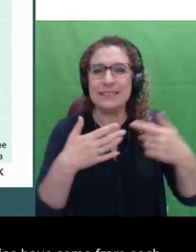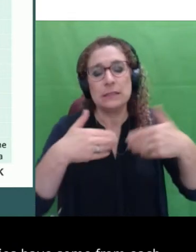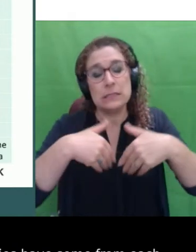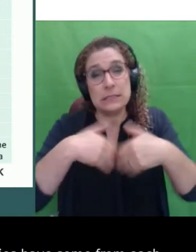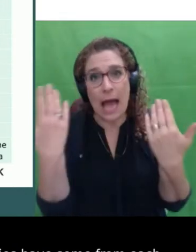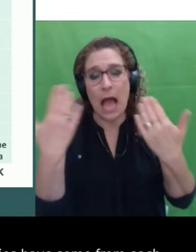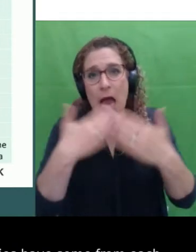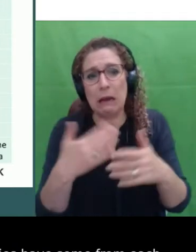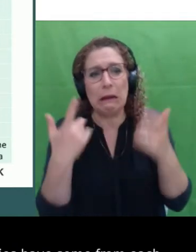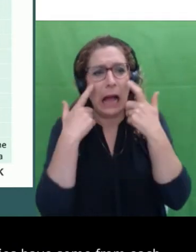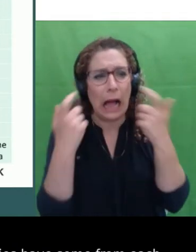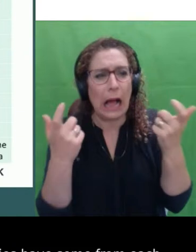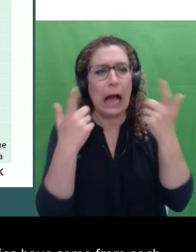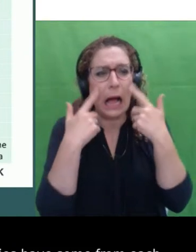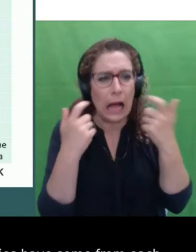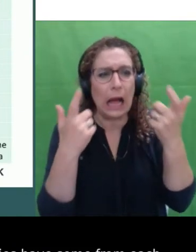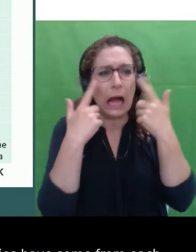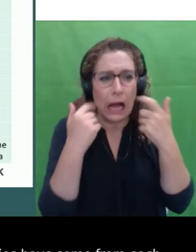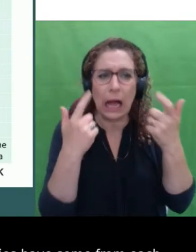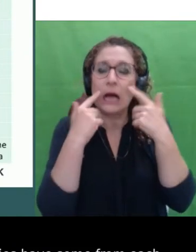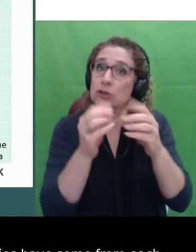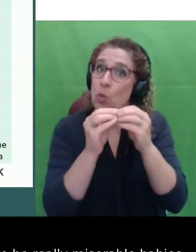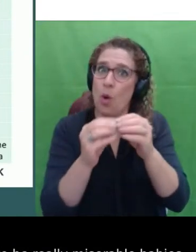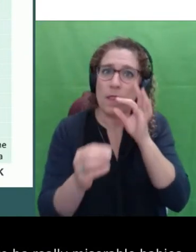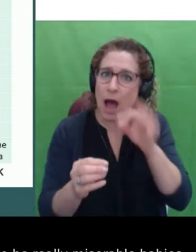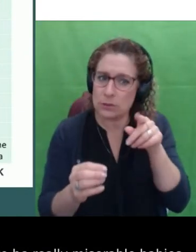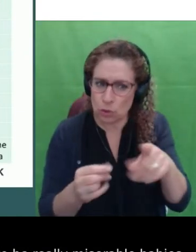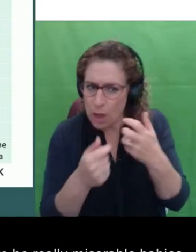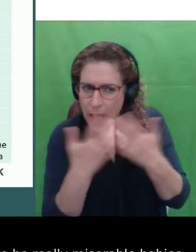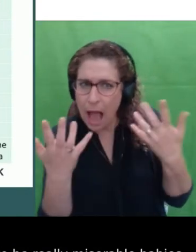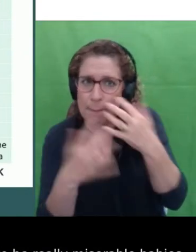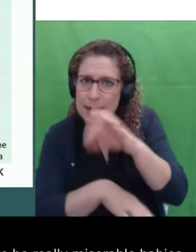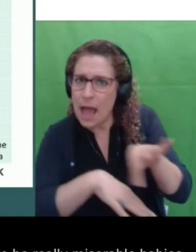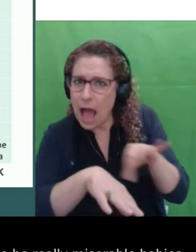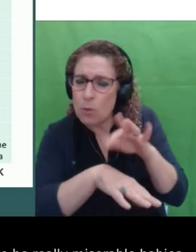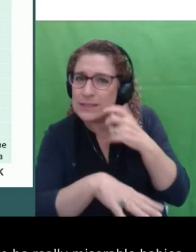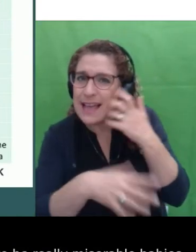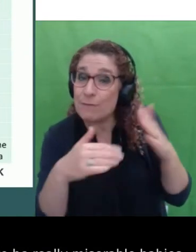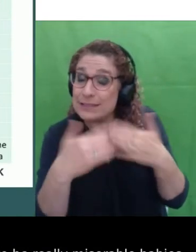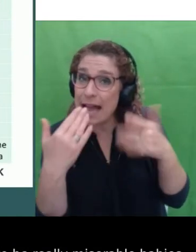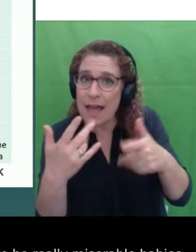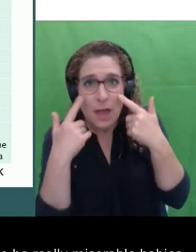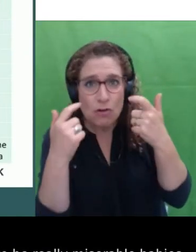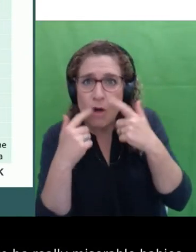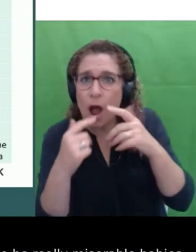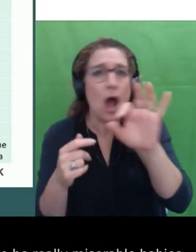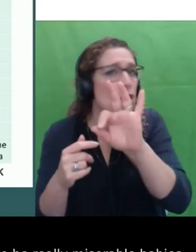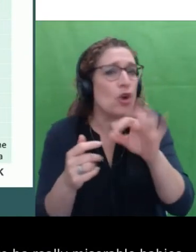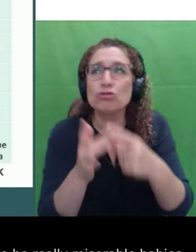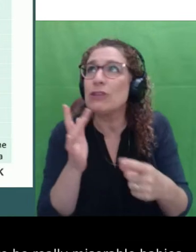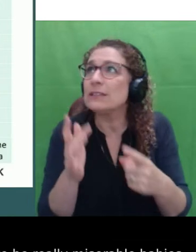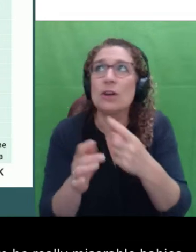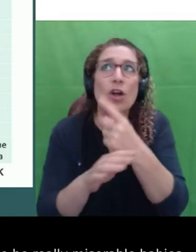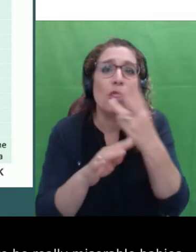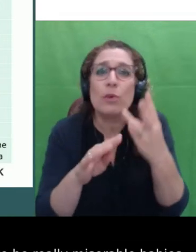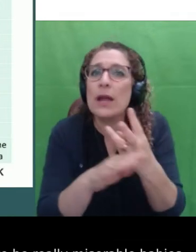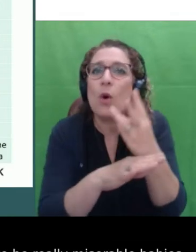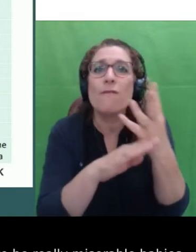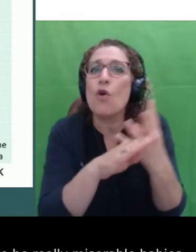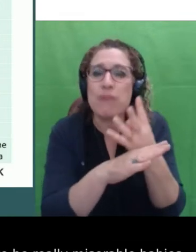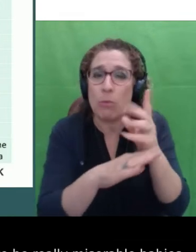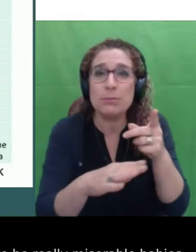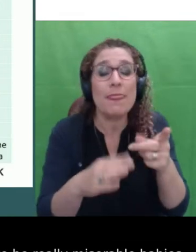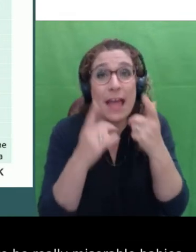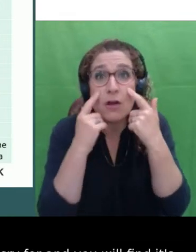asking how many hours of a day do they cry for and you'll find that it's hours and hours so not just three or four but more like 12 20 hours of a